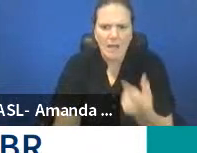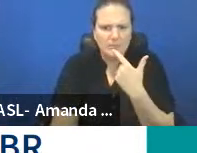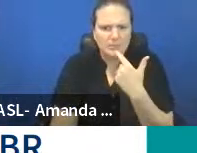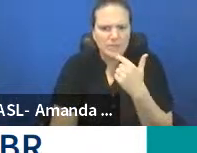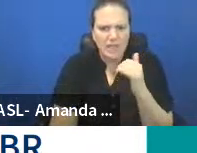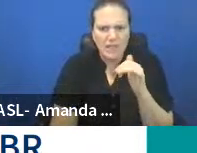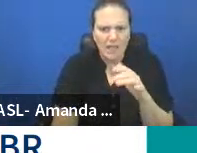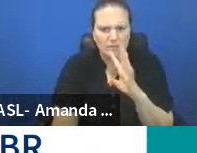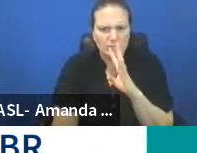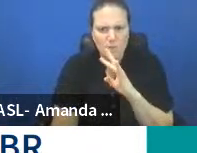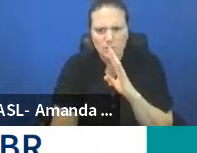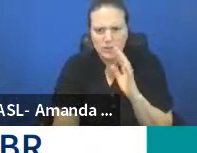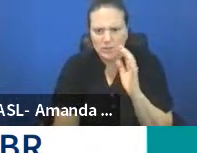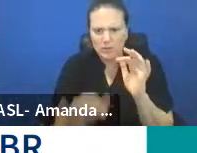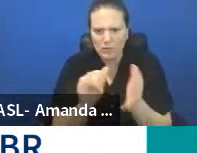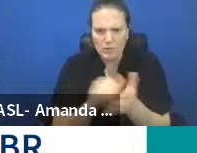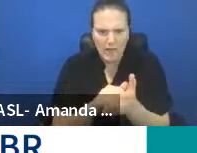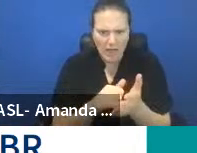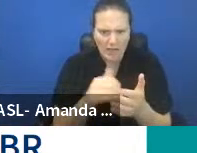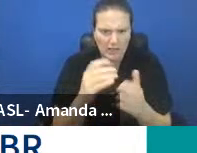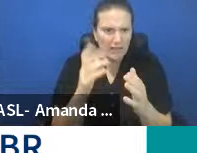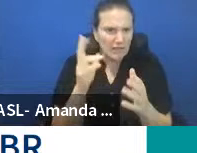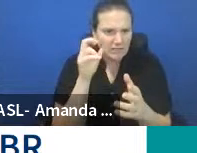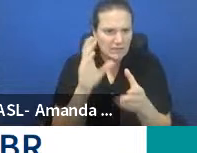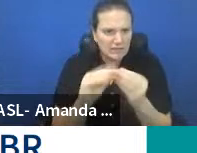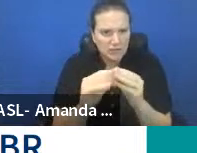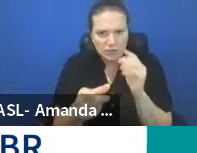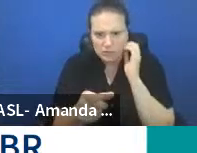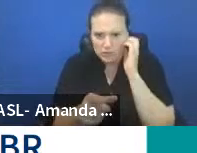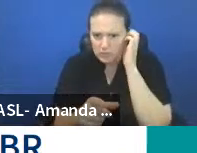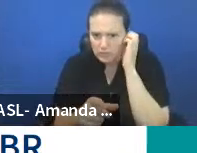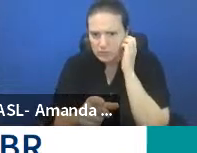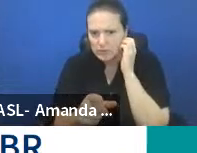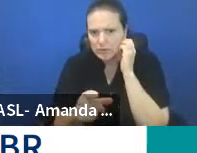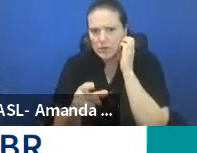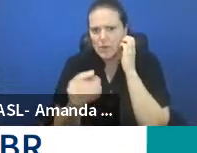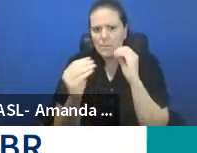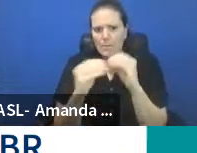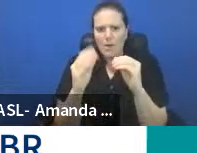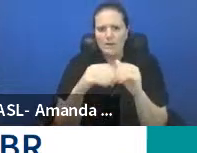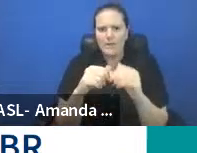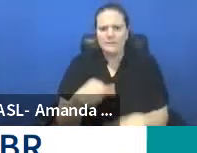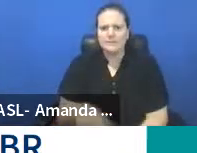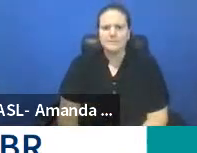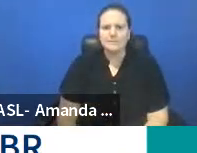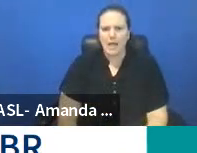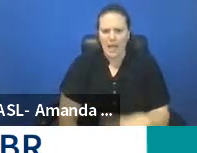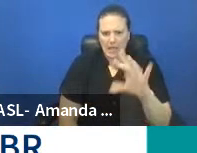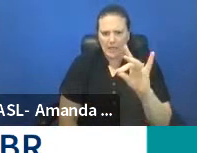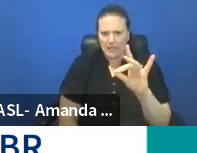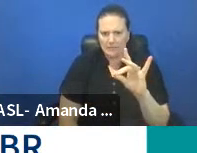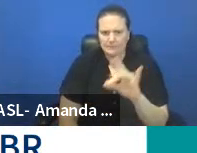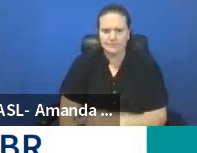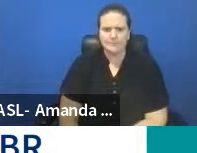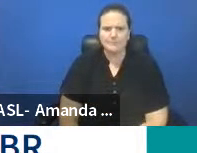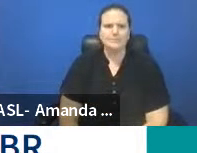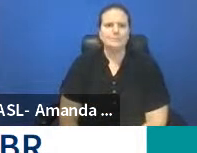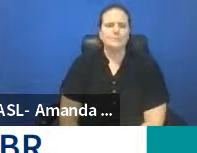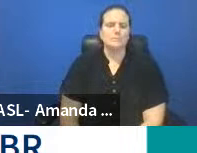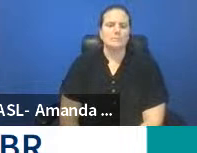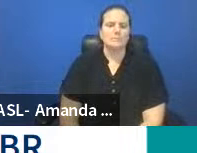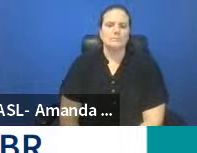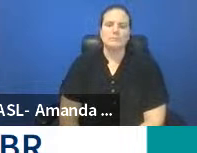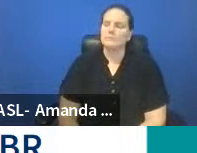were spoken through the listening sessions? It was more than so 8. Over the whole course